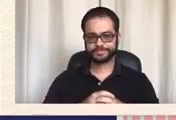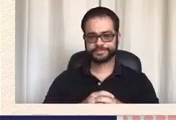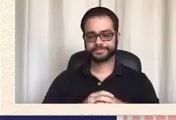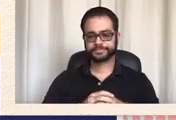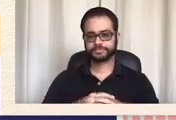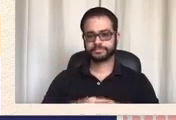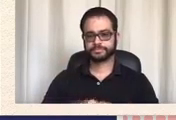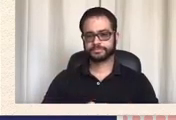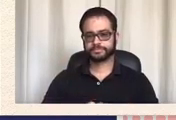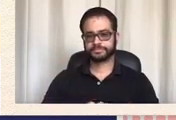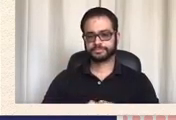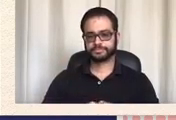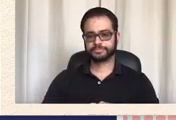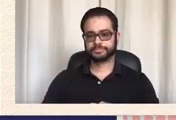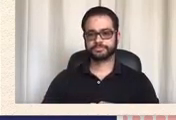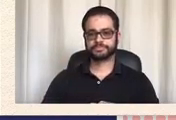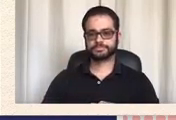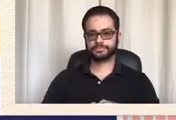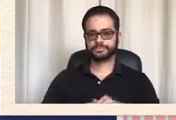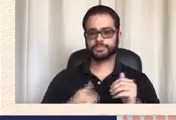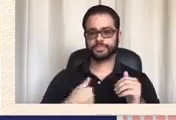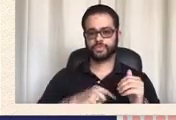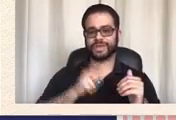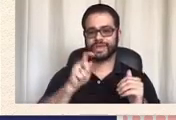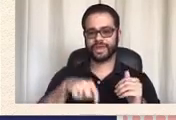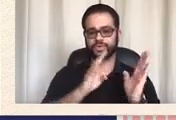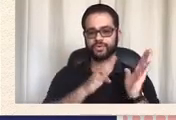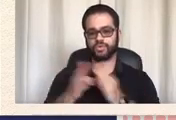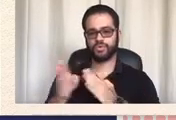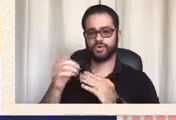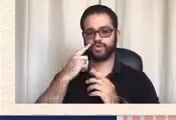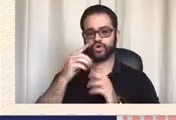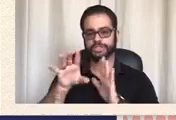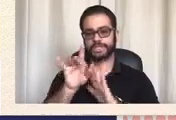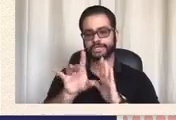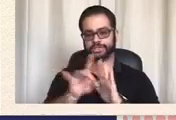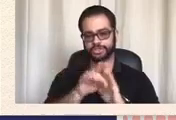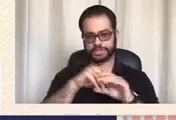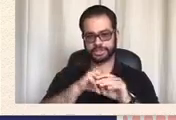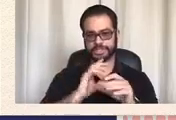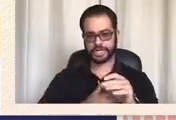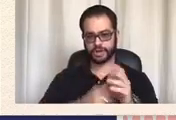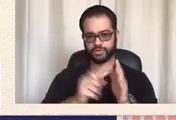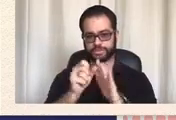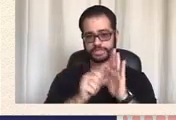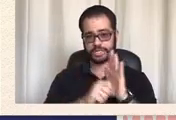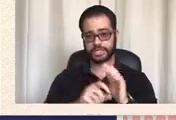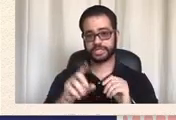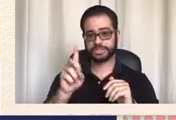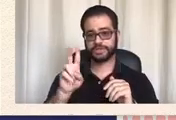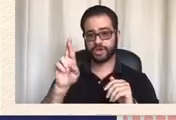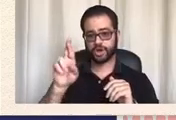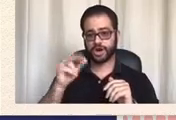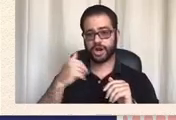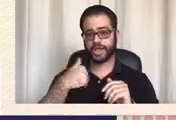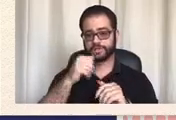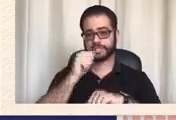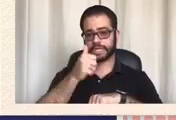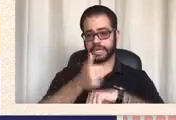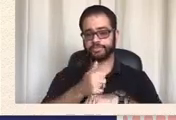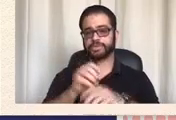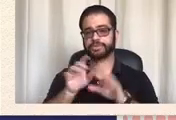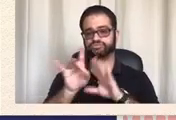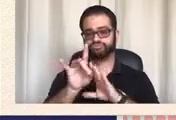We do have the order selection in our state. DVR has instituted an order selection for individuals, and they have three